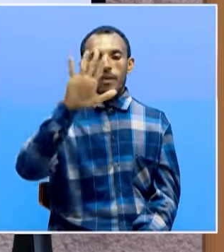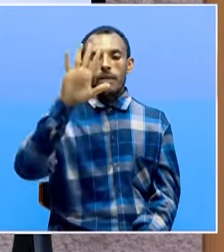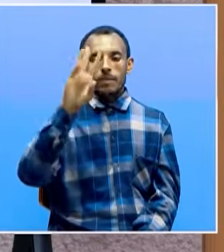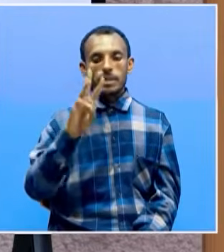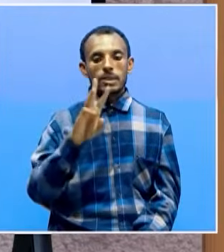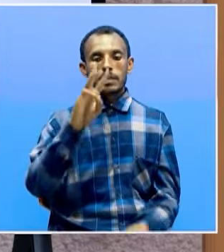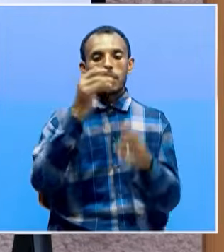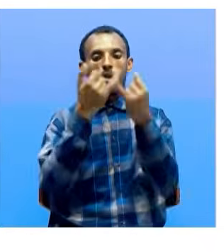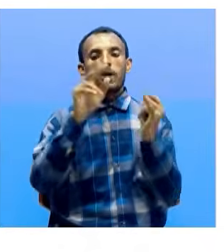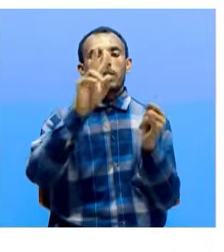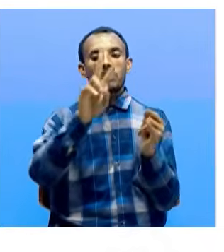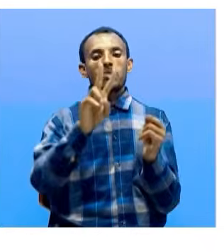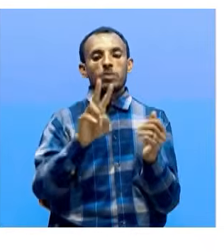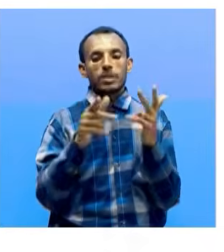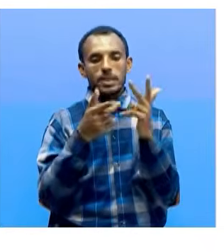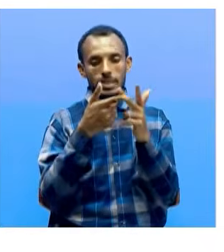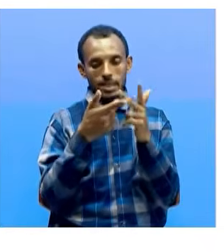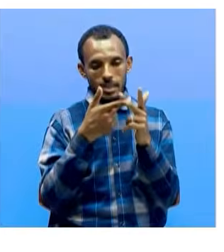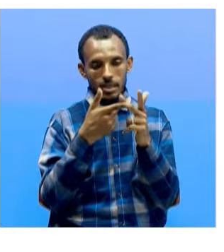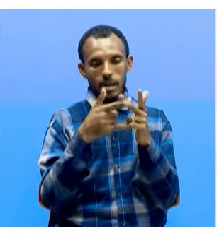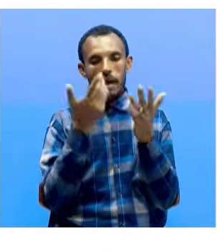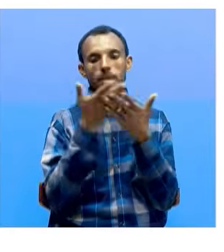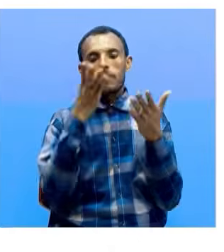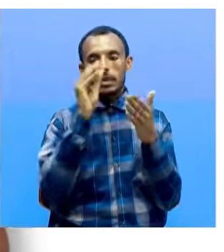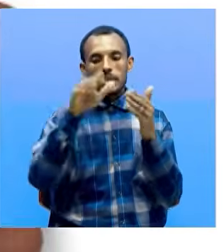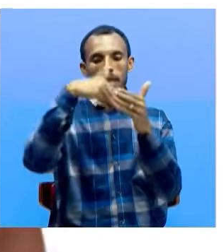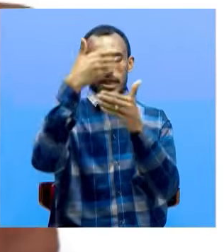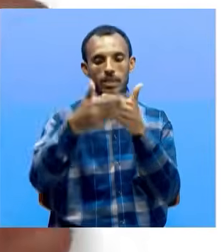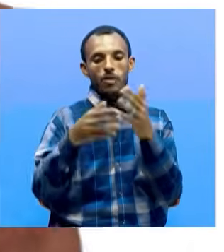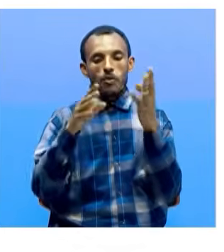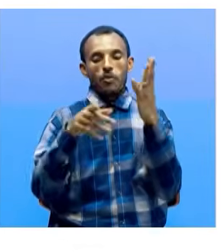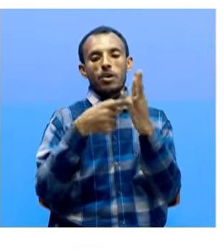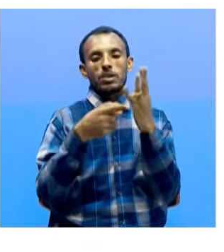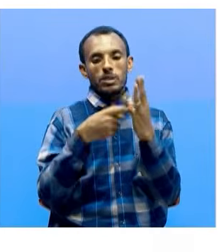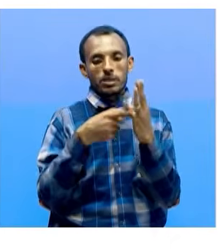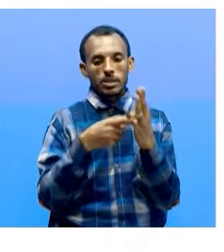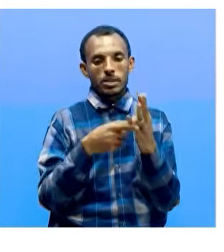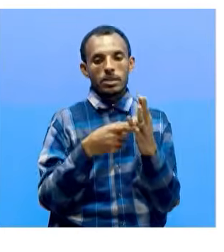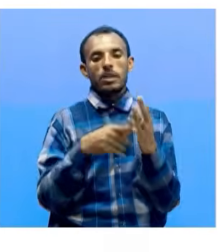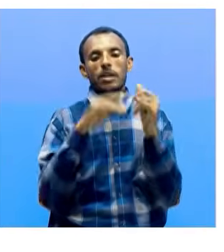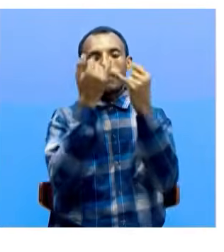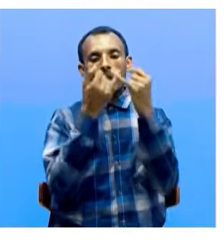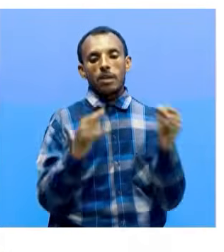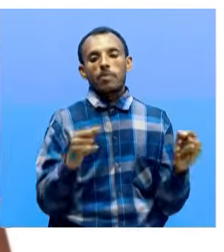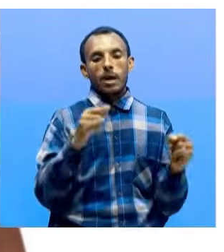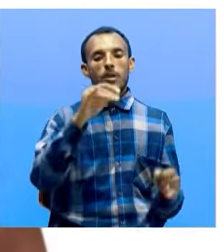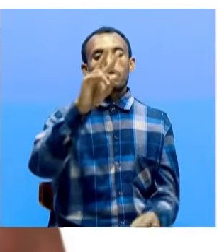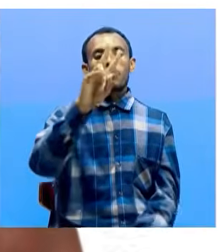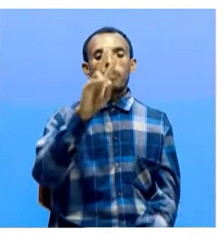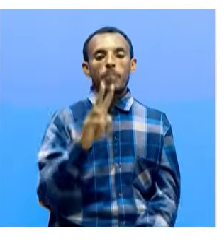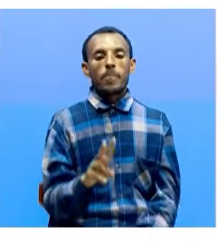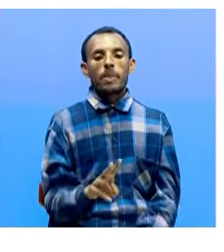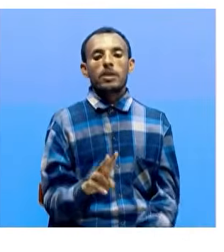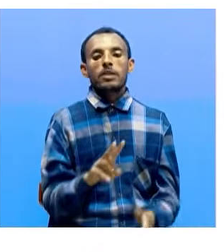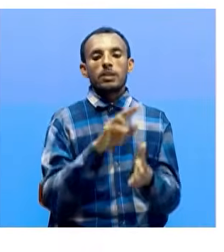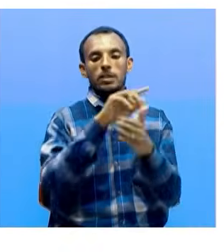2, that's the third item, and the next item is the fourth item divided by 2.